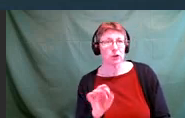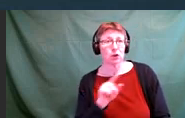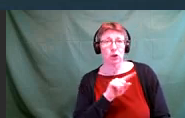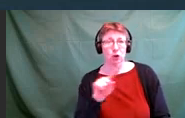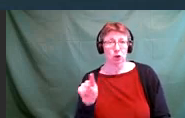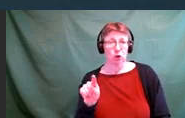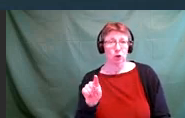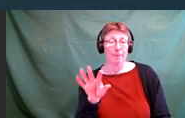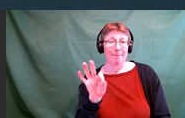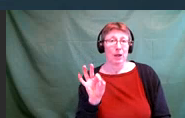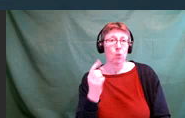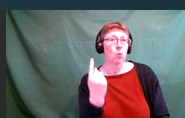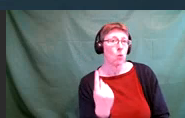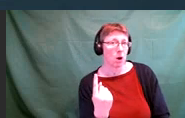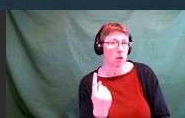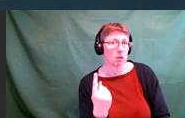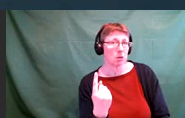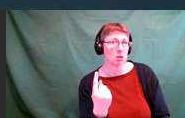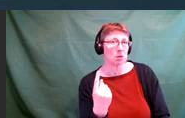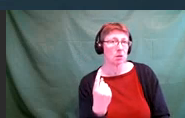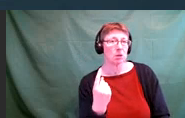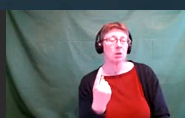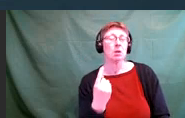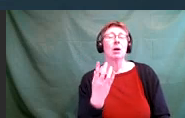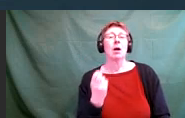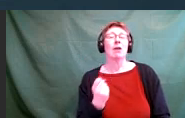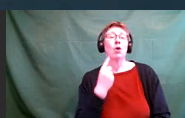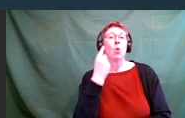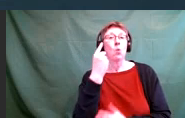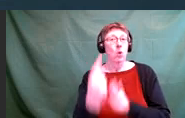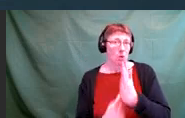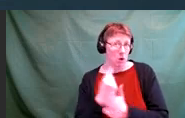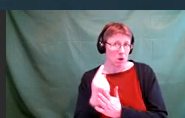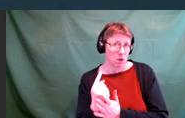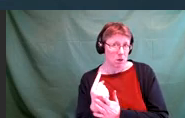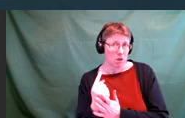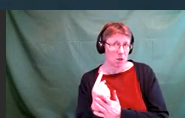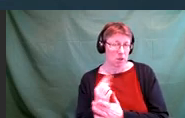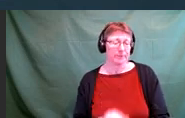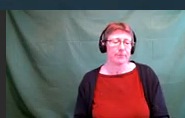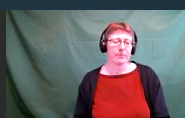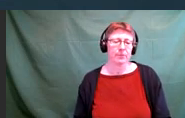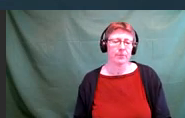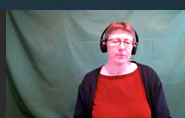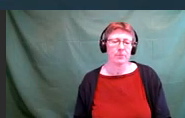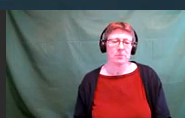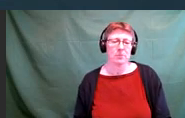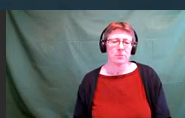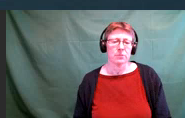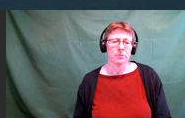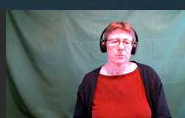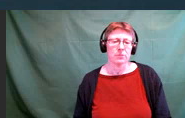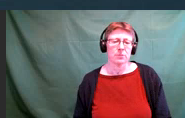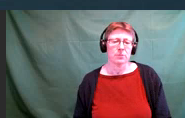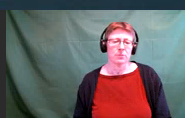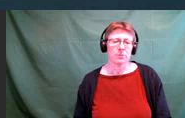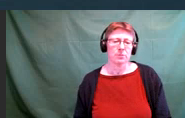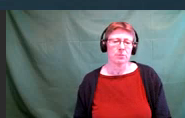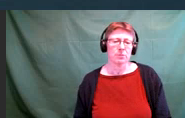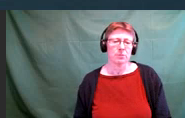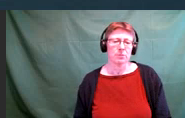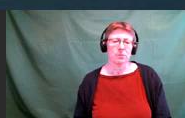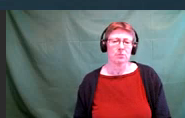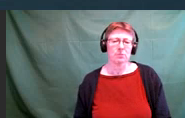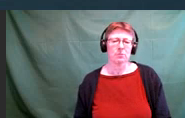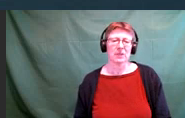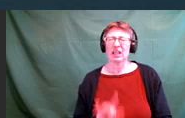So it's supposed to take you an hour to do each question. And Let me